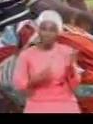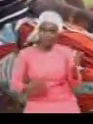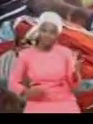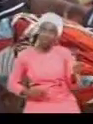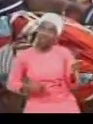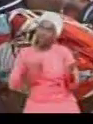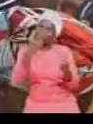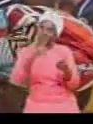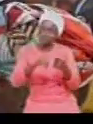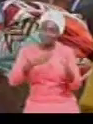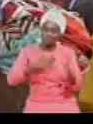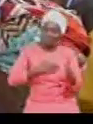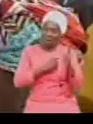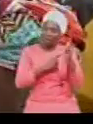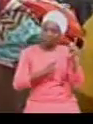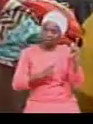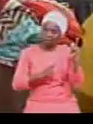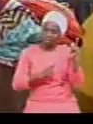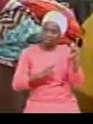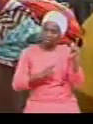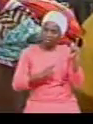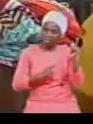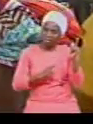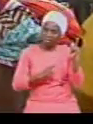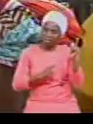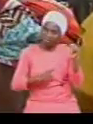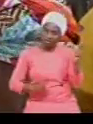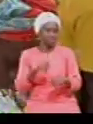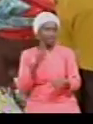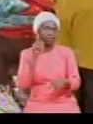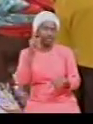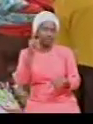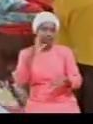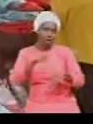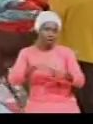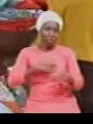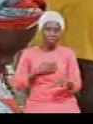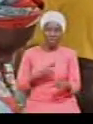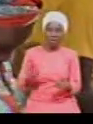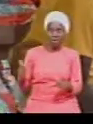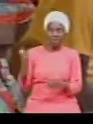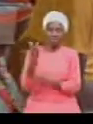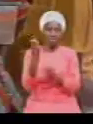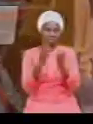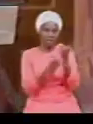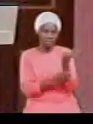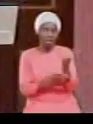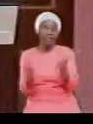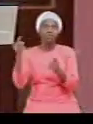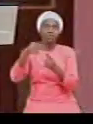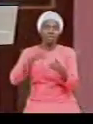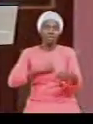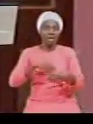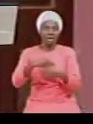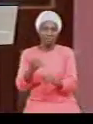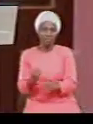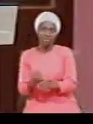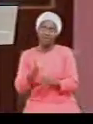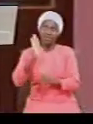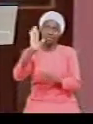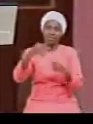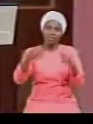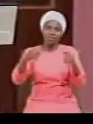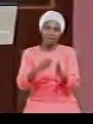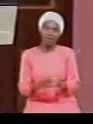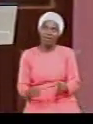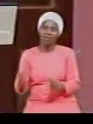said unto my Lord, sit thou on my right hand till I make thine